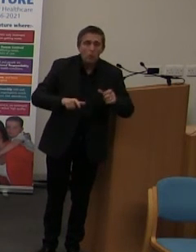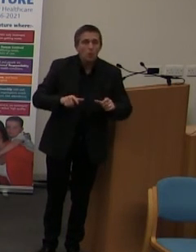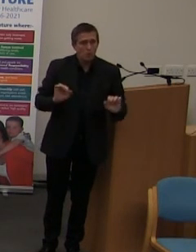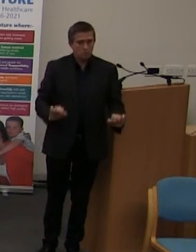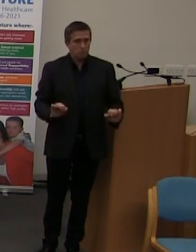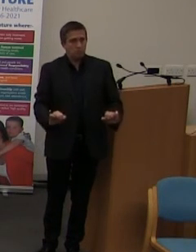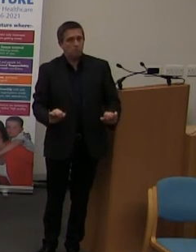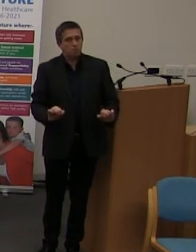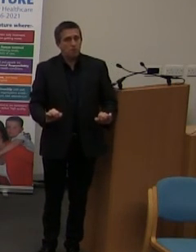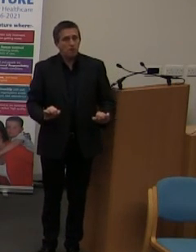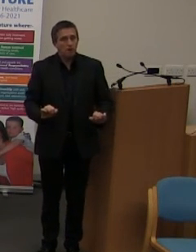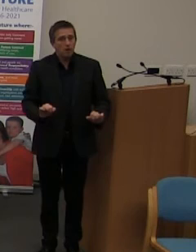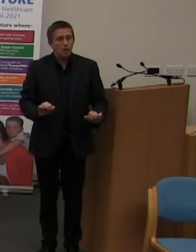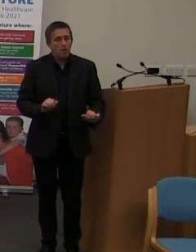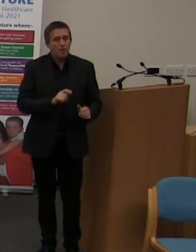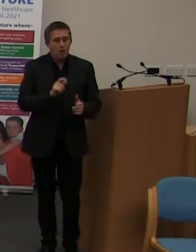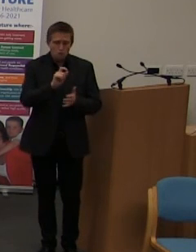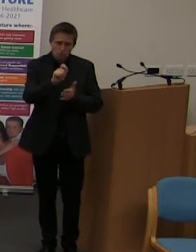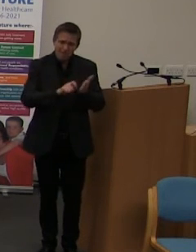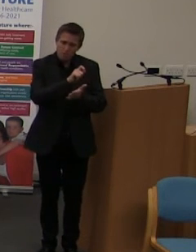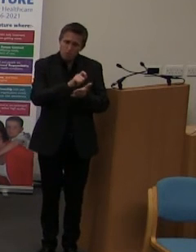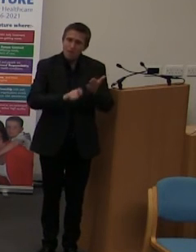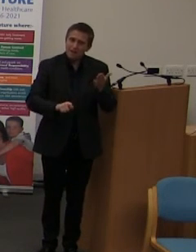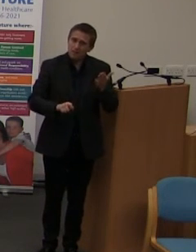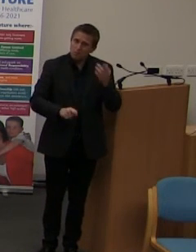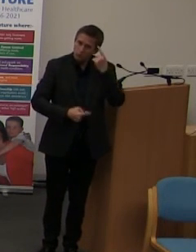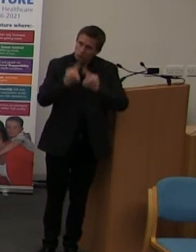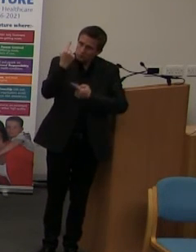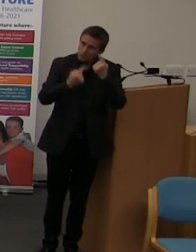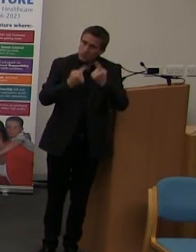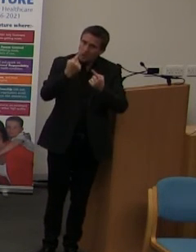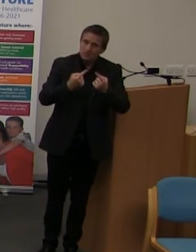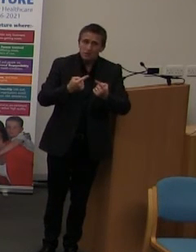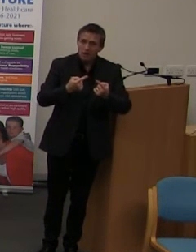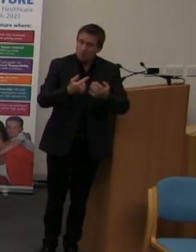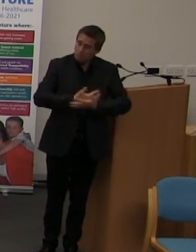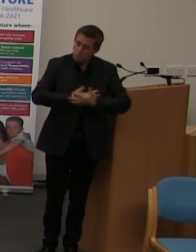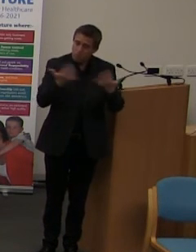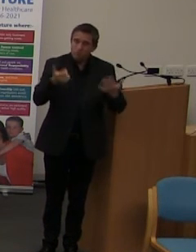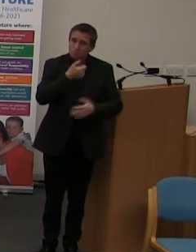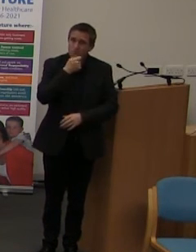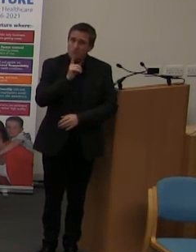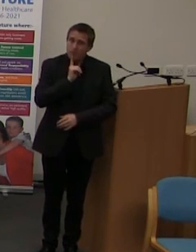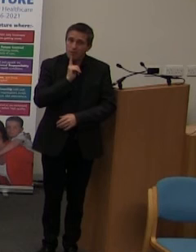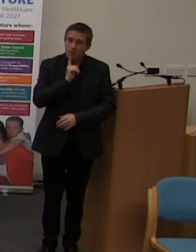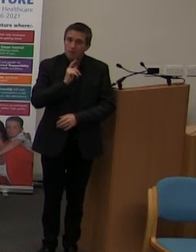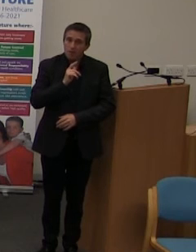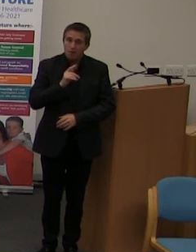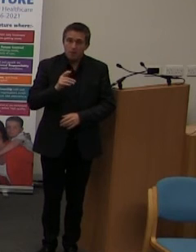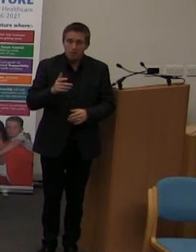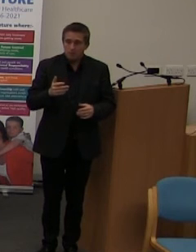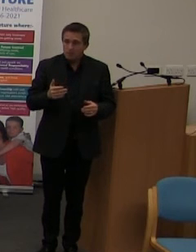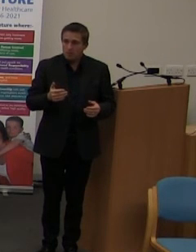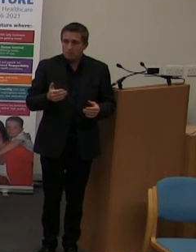referendum was the huge cause of concern, and a cause of concern for people who didn't even work in the NHS. Just in general, if you're living and working here